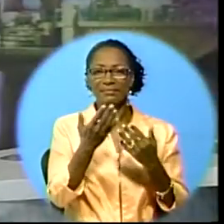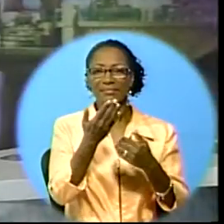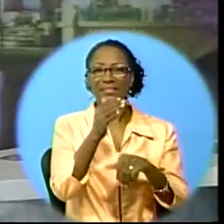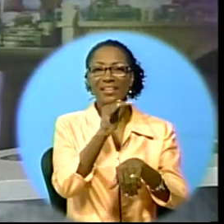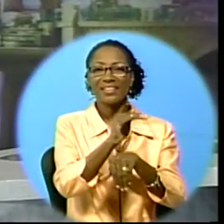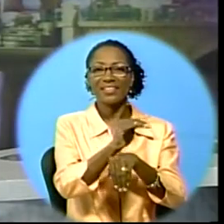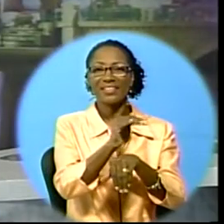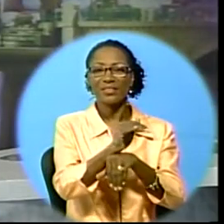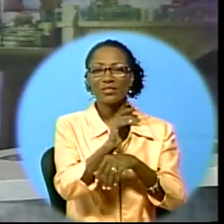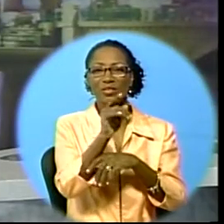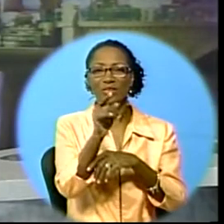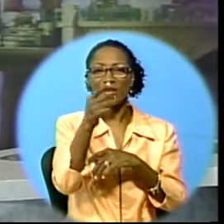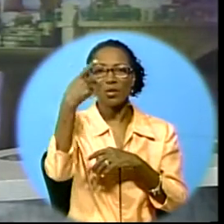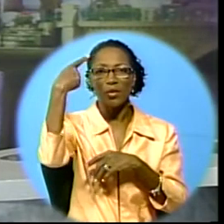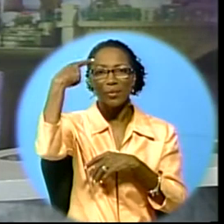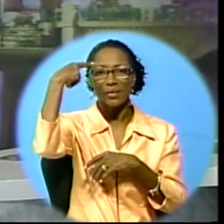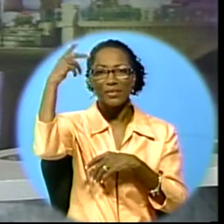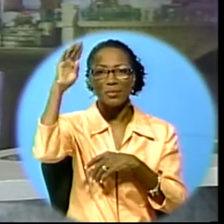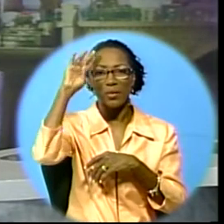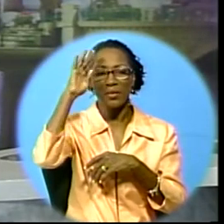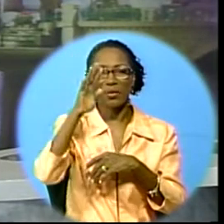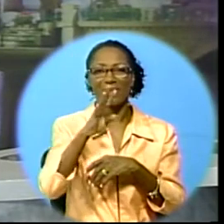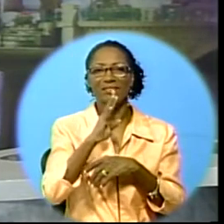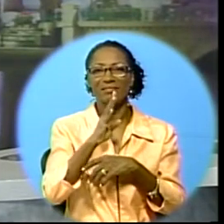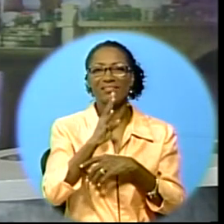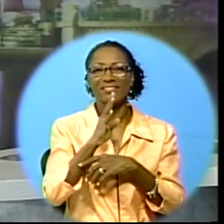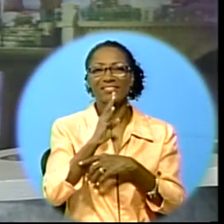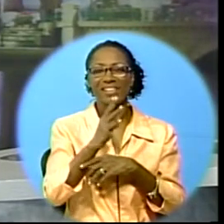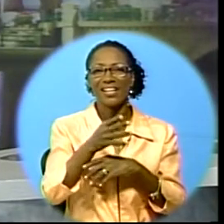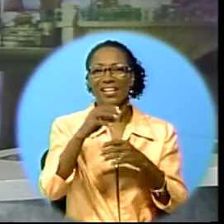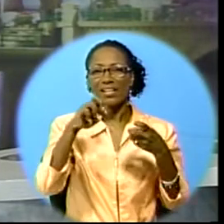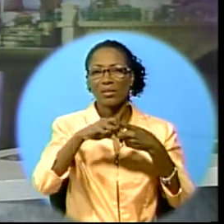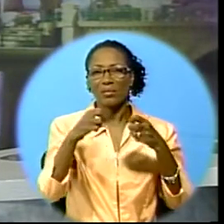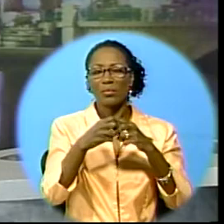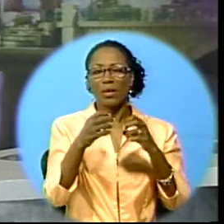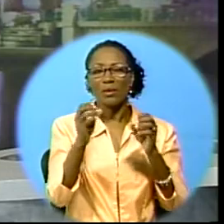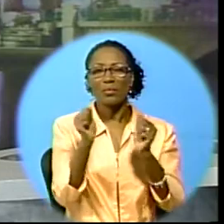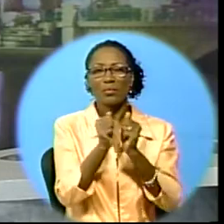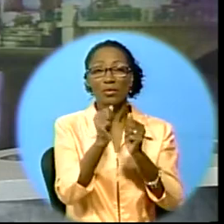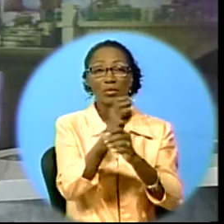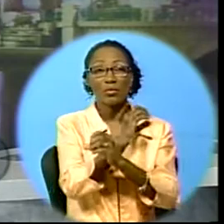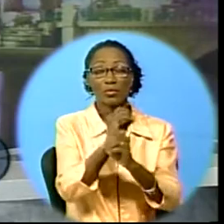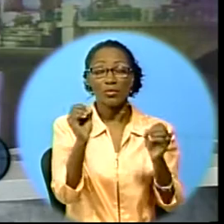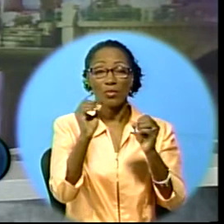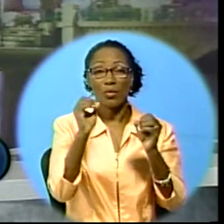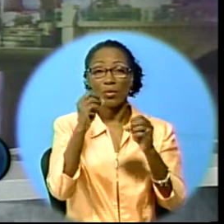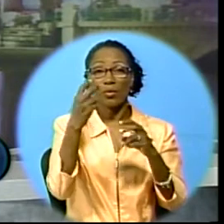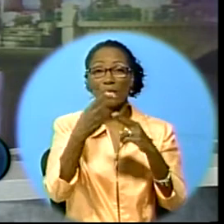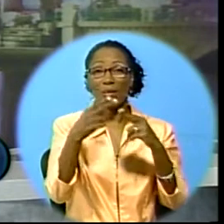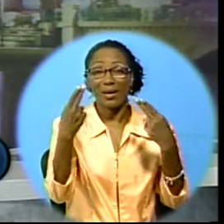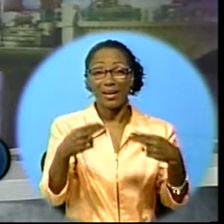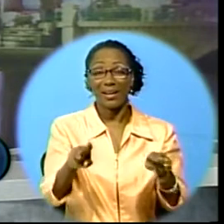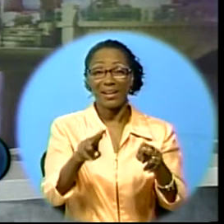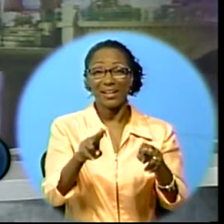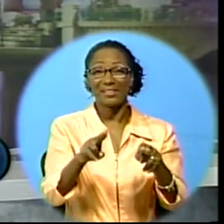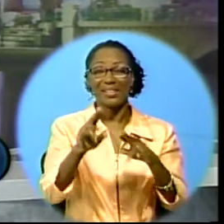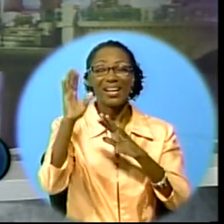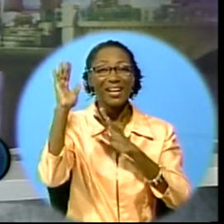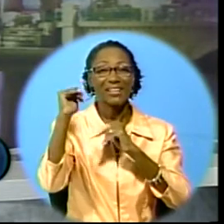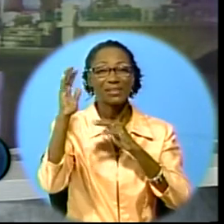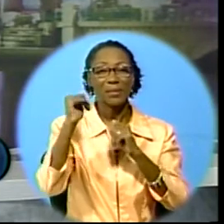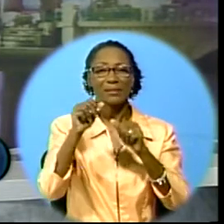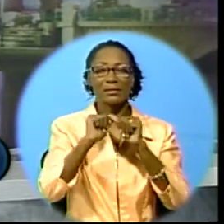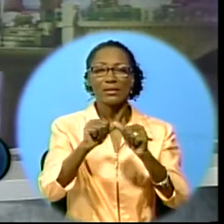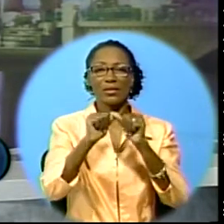A very good evening to you. I'm Pearson Bowen. The egg shortage that has been plaguing this island for months is expected to last a few